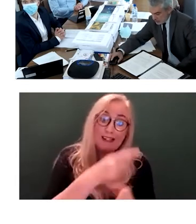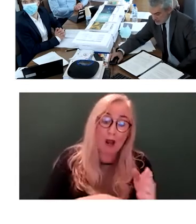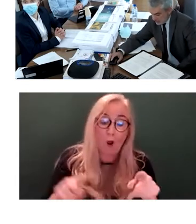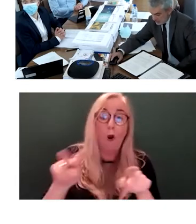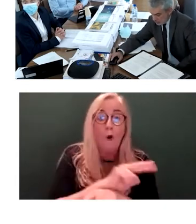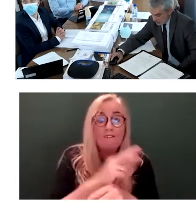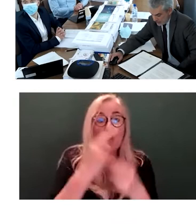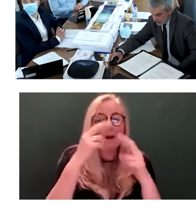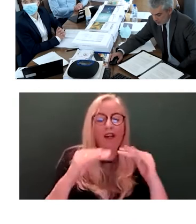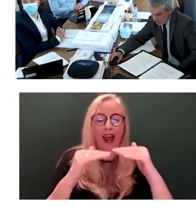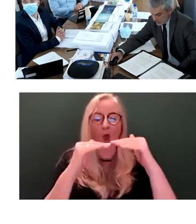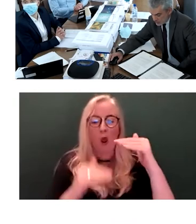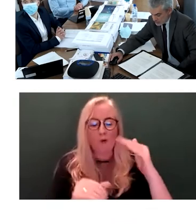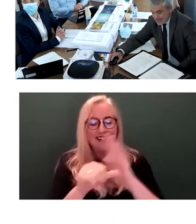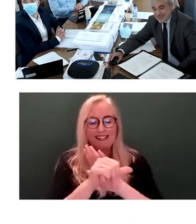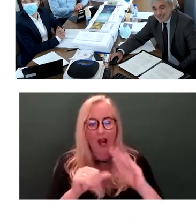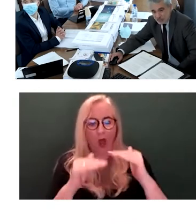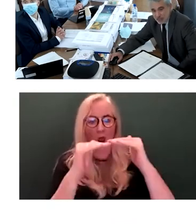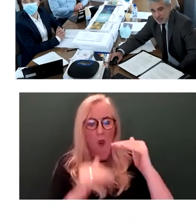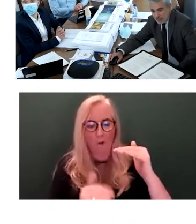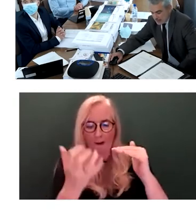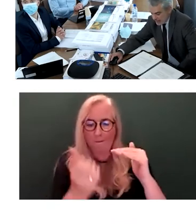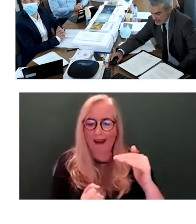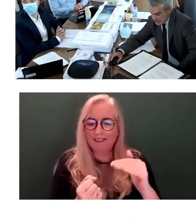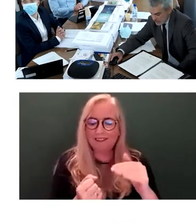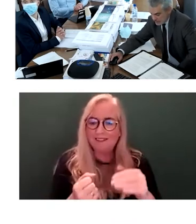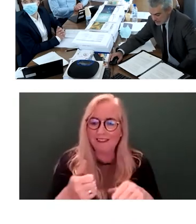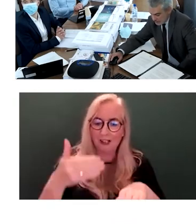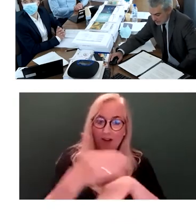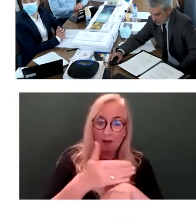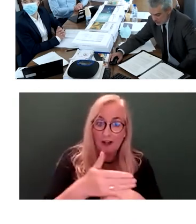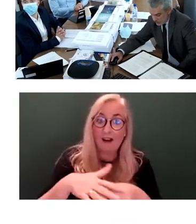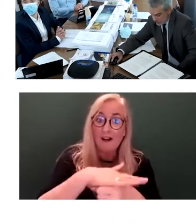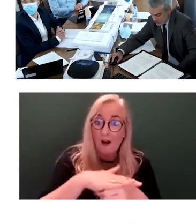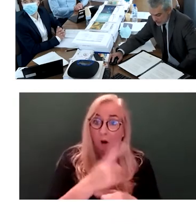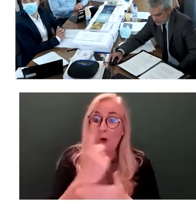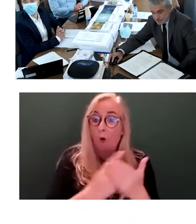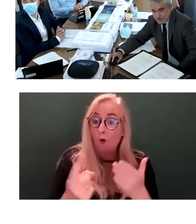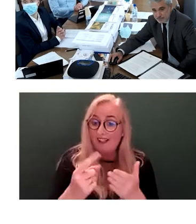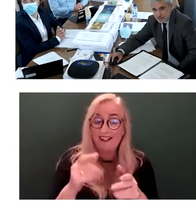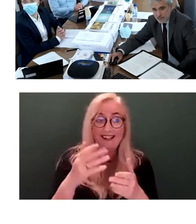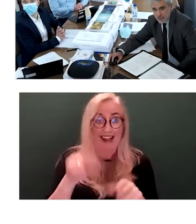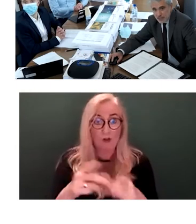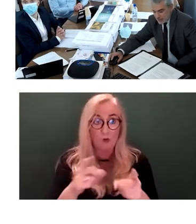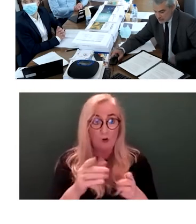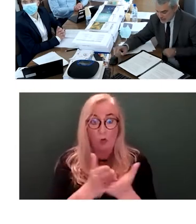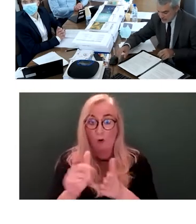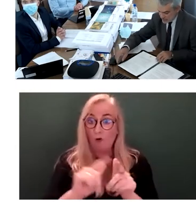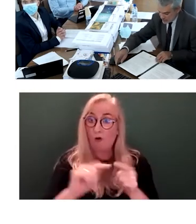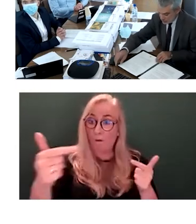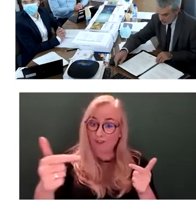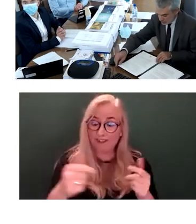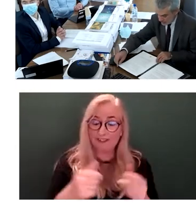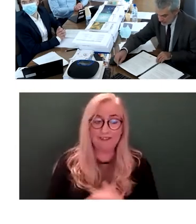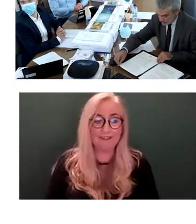in lower skill, lower paid occupations that sometimes are less readily performed remotely. So let me